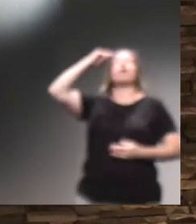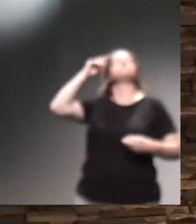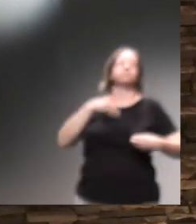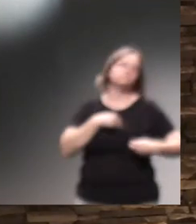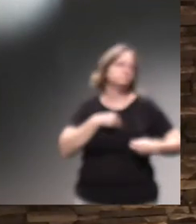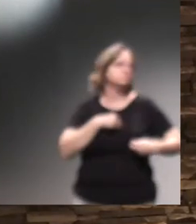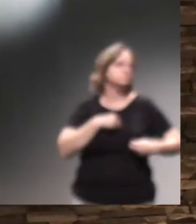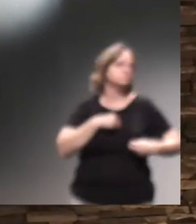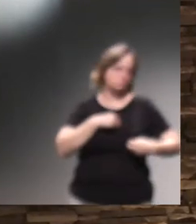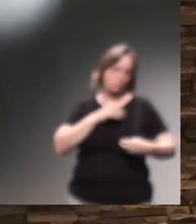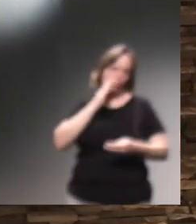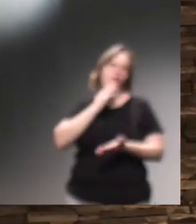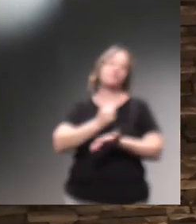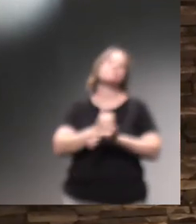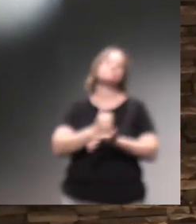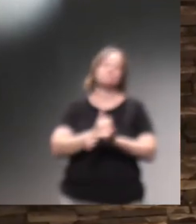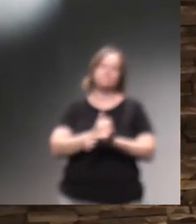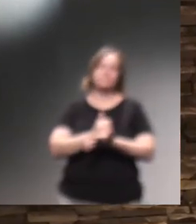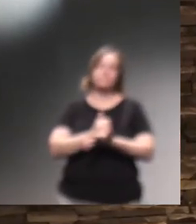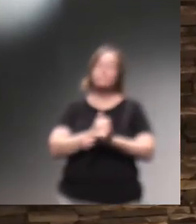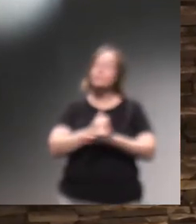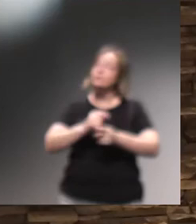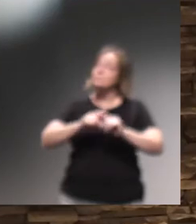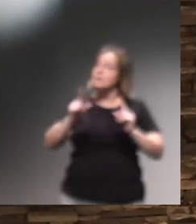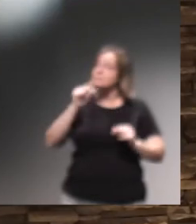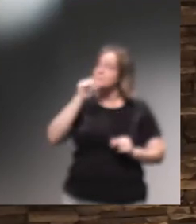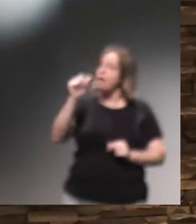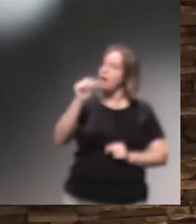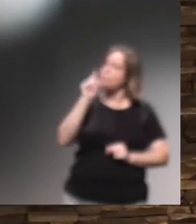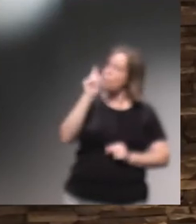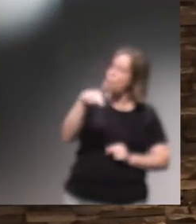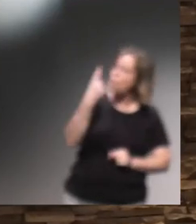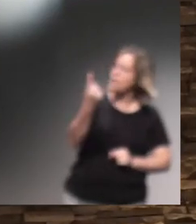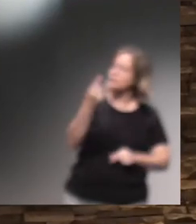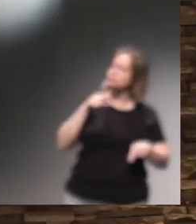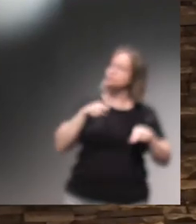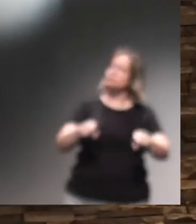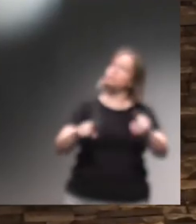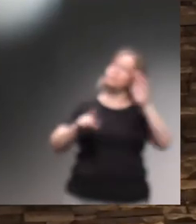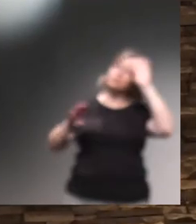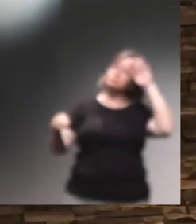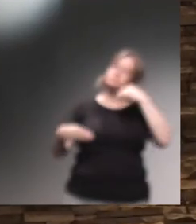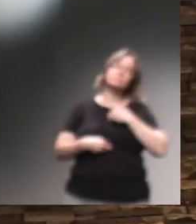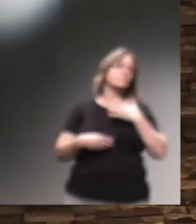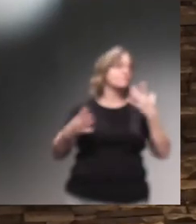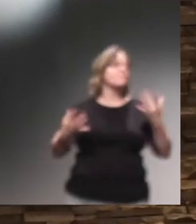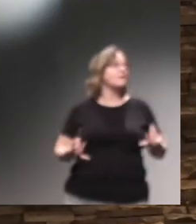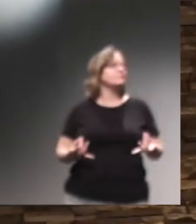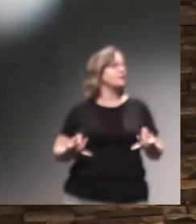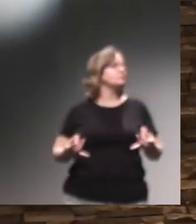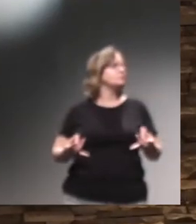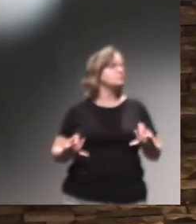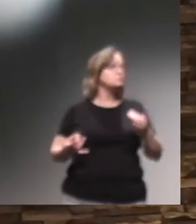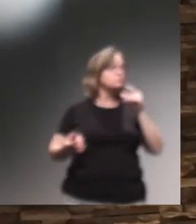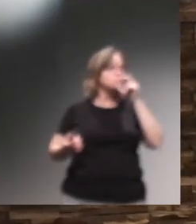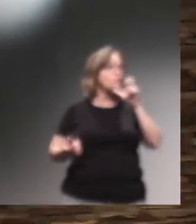But you don't have to just go into meditation. You don't have to spend a lot of time in the stillness with this